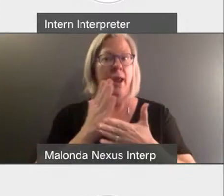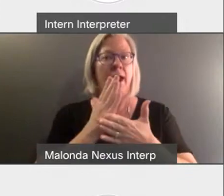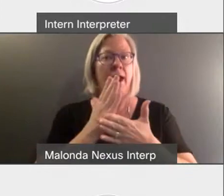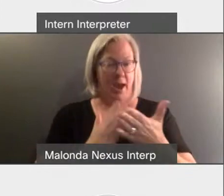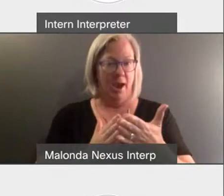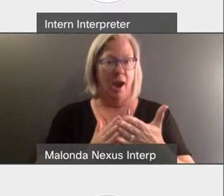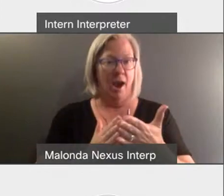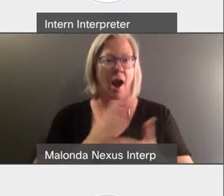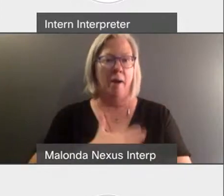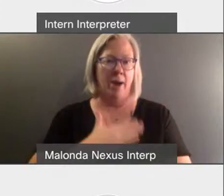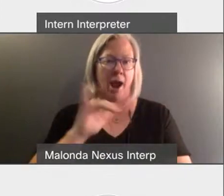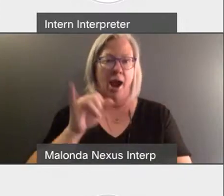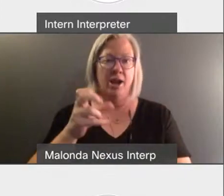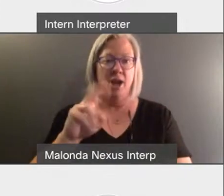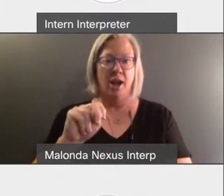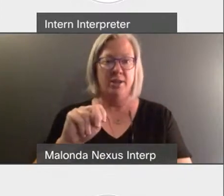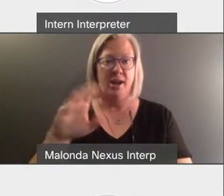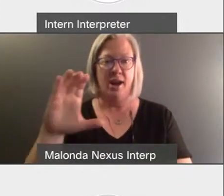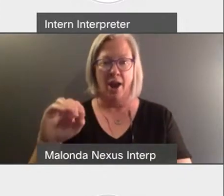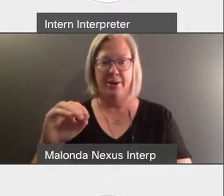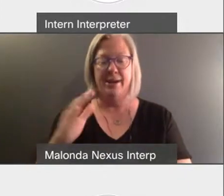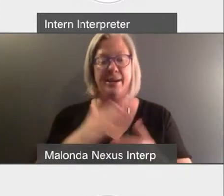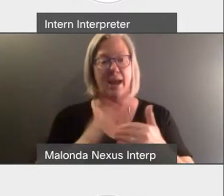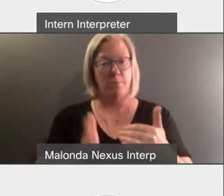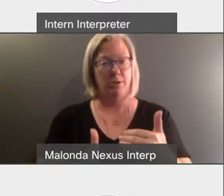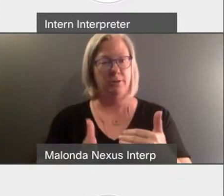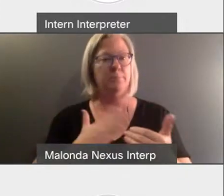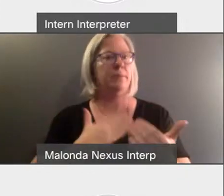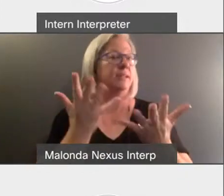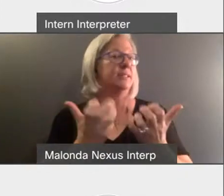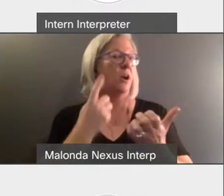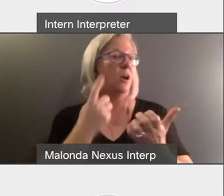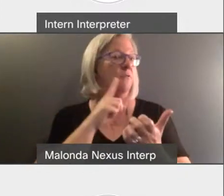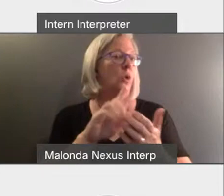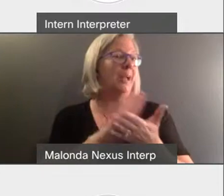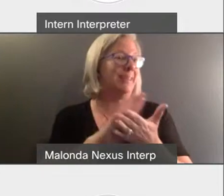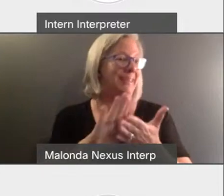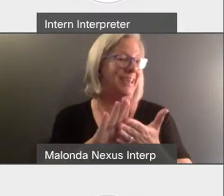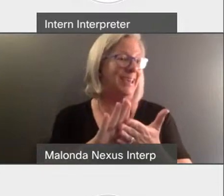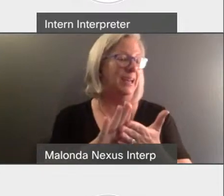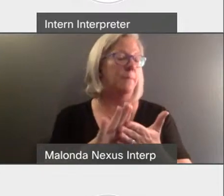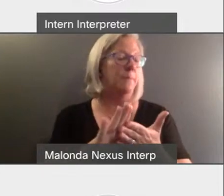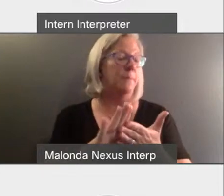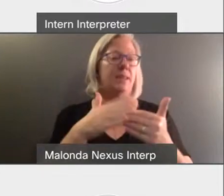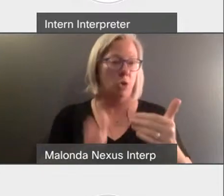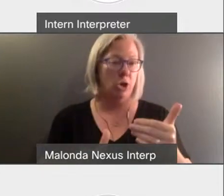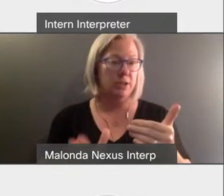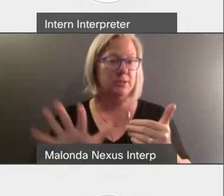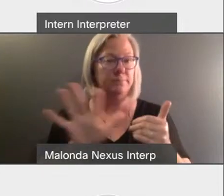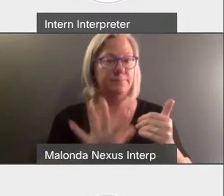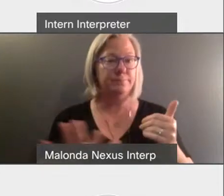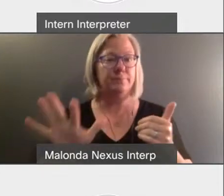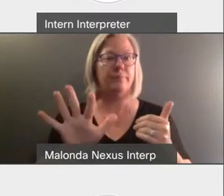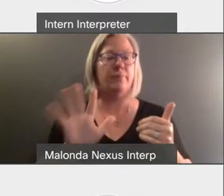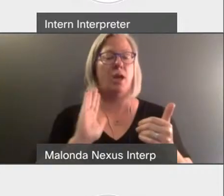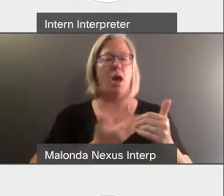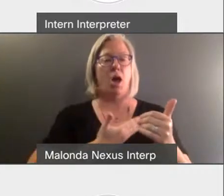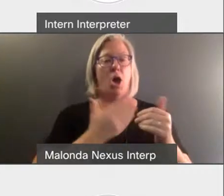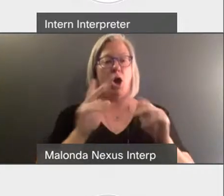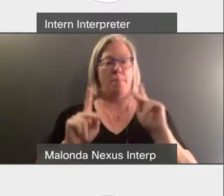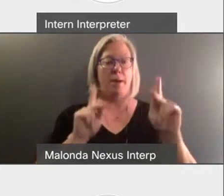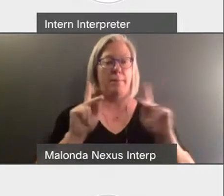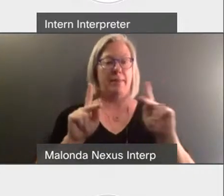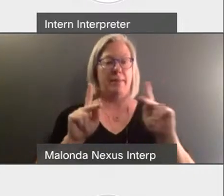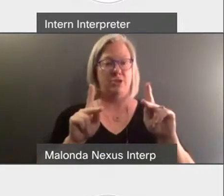my Johnson County neighbors, a desire for clean, well-maintained neighborhoods. Our population